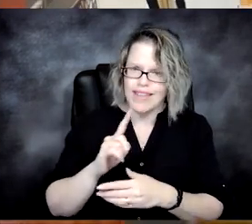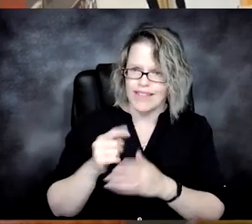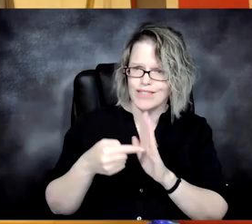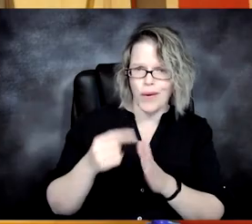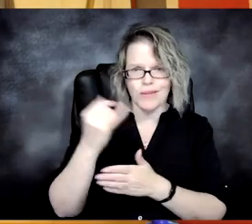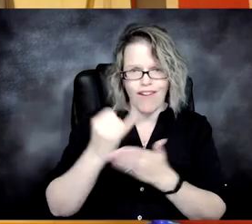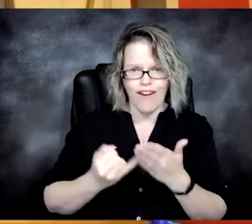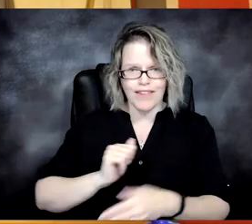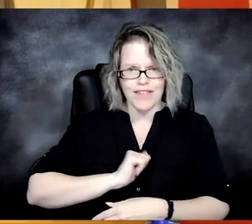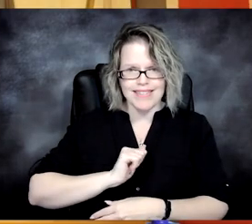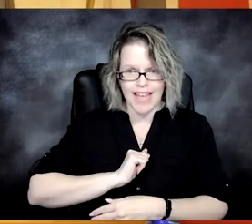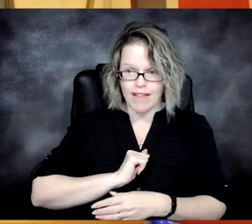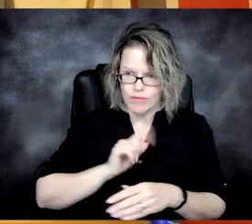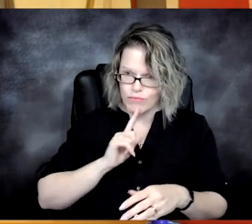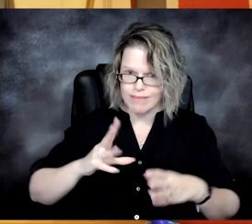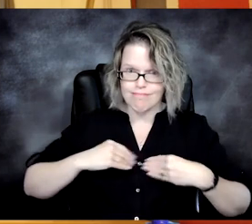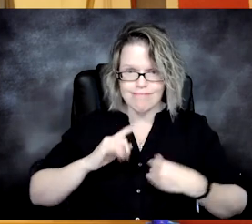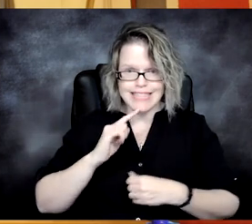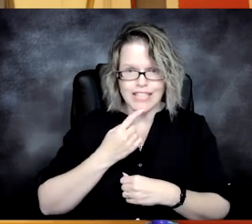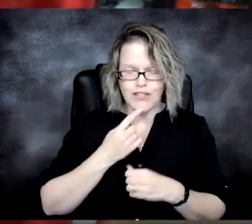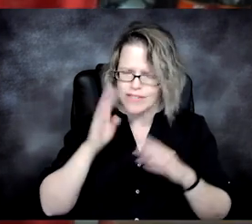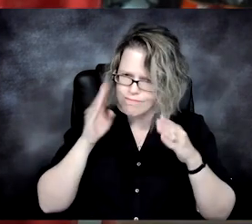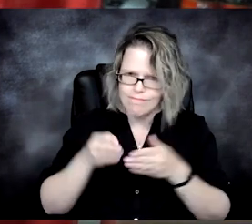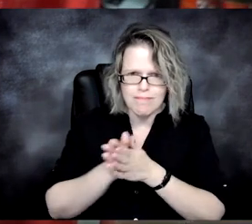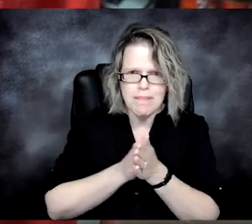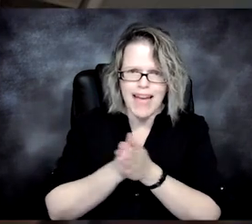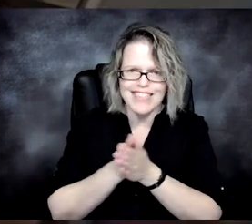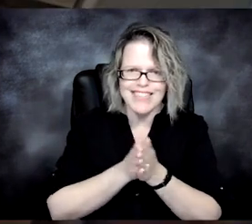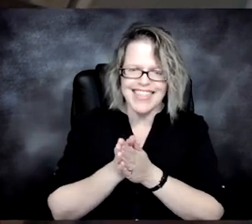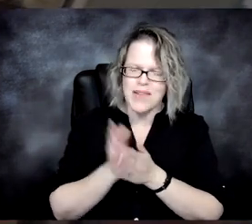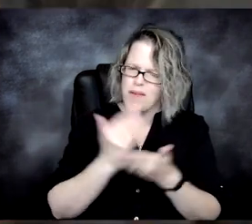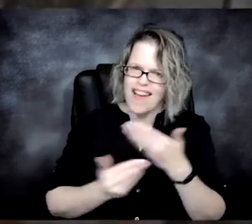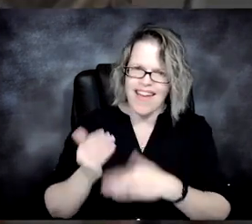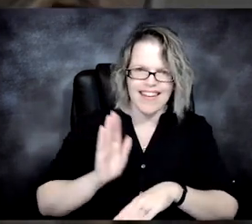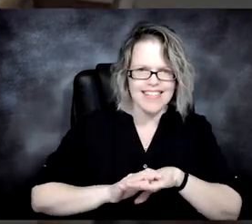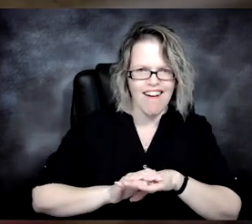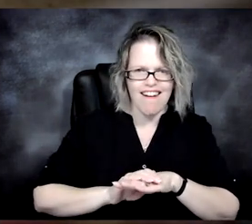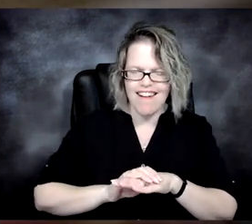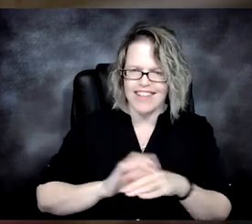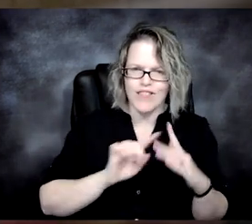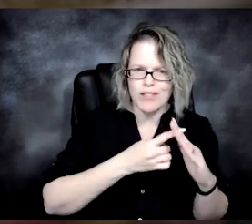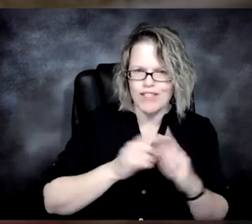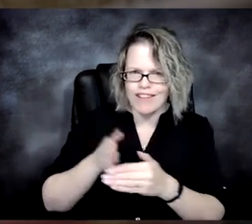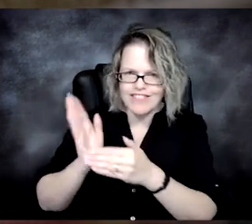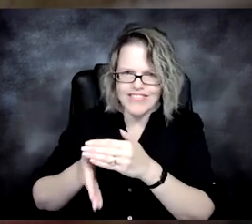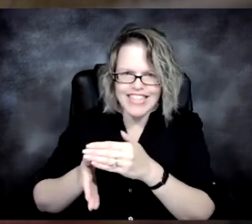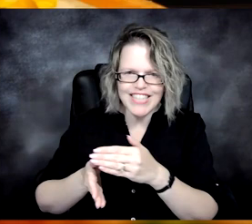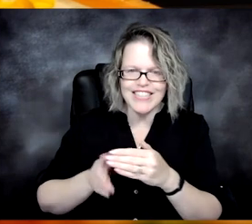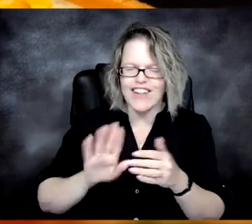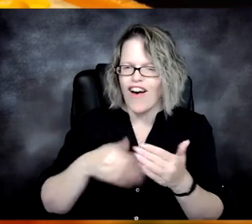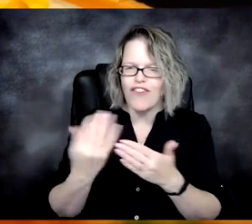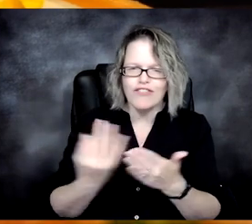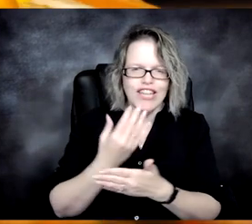us, and we take it really seriously. We're very passionate about it. So we are hands-on from start to finish with all of our